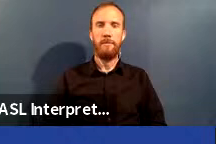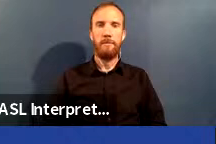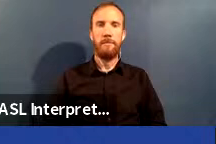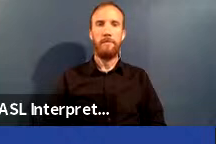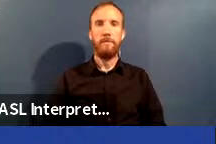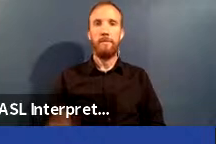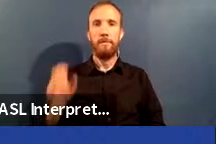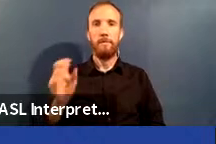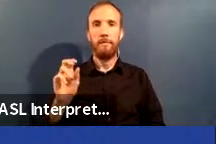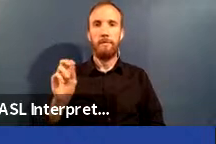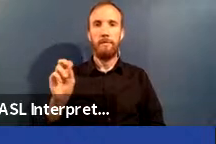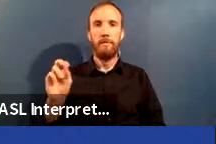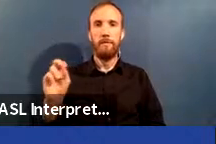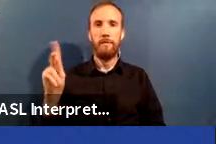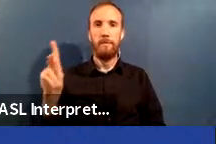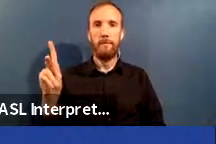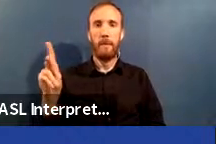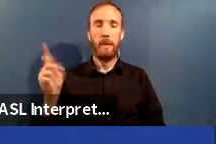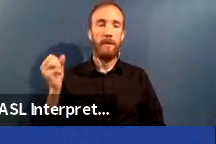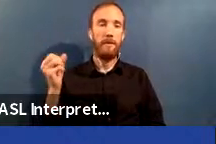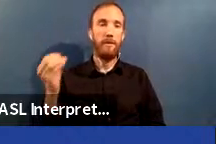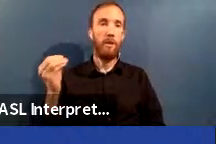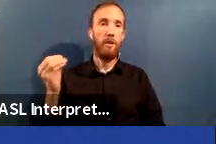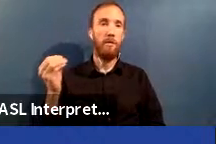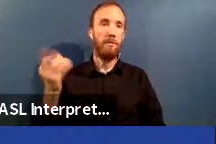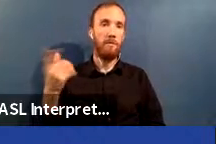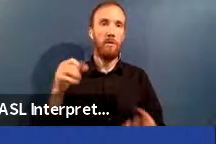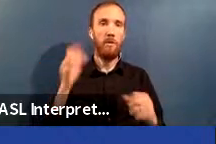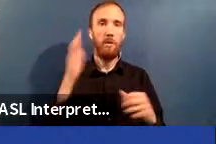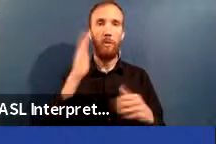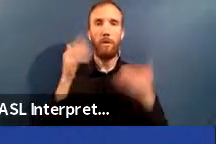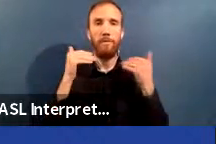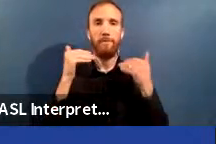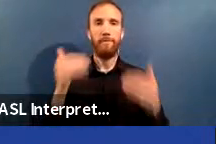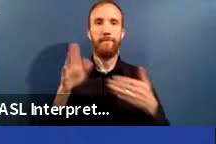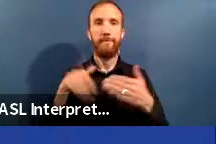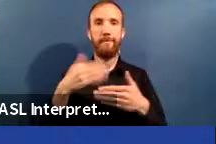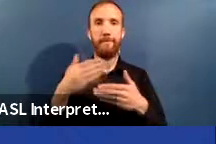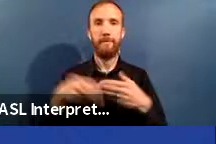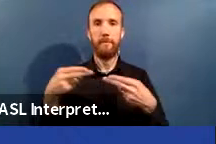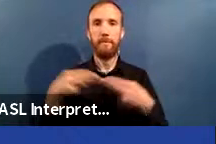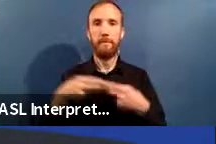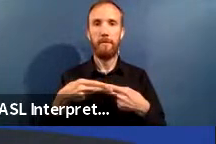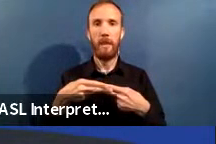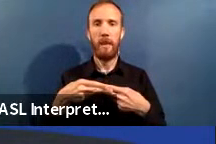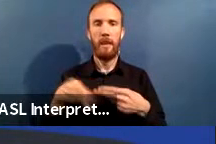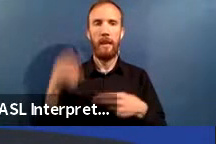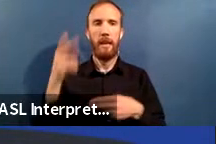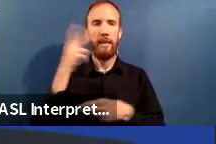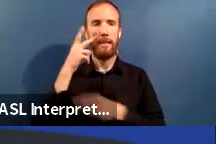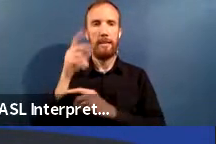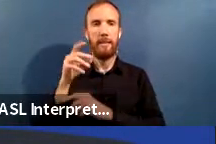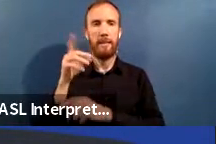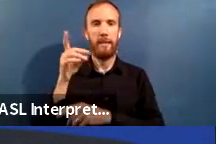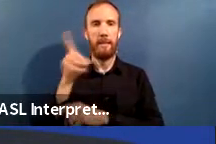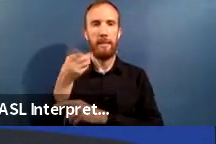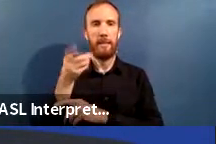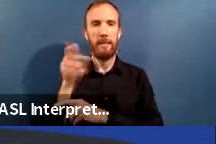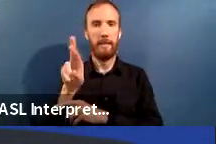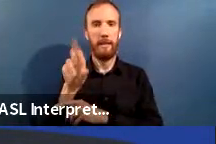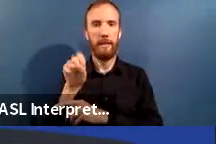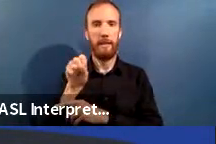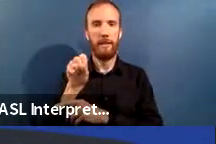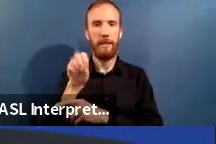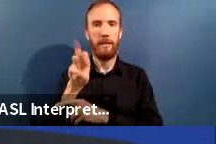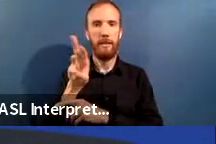Okay. On that note, then, if we can go to the next slide. And I see Doc Sweeney. I don't know if you're still here.